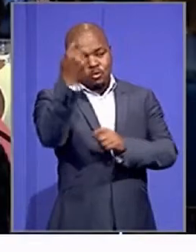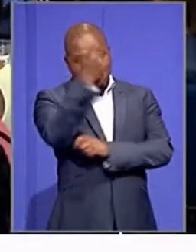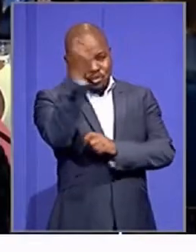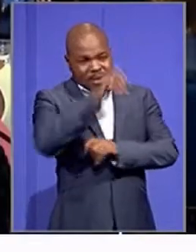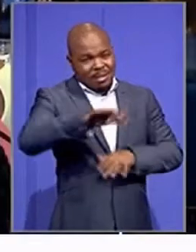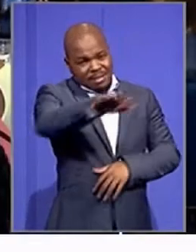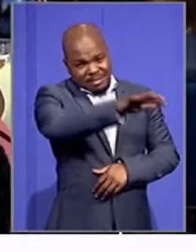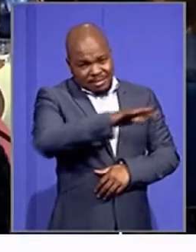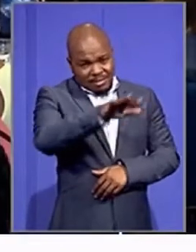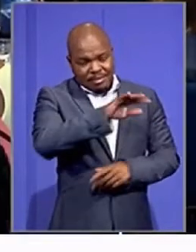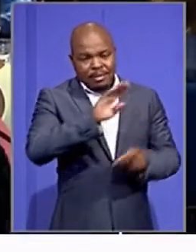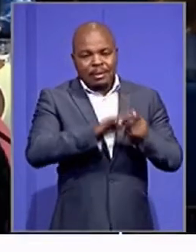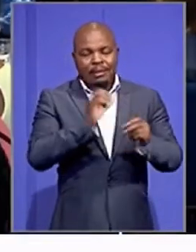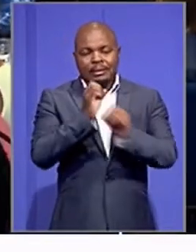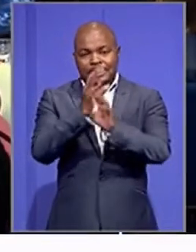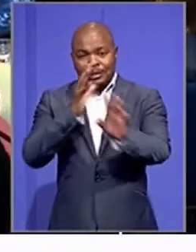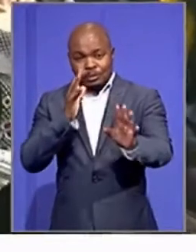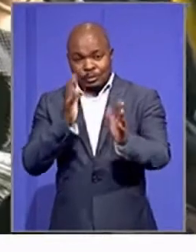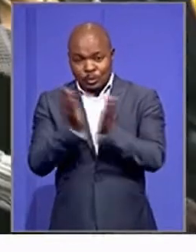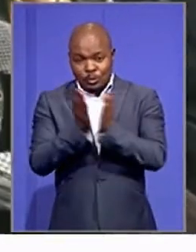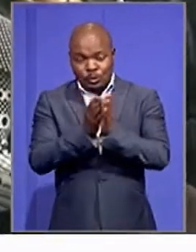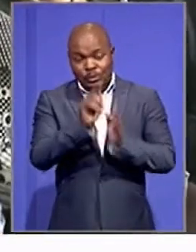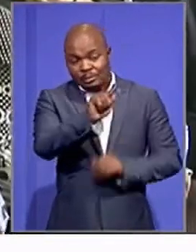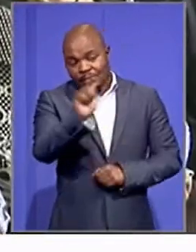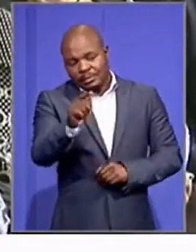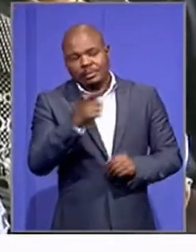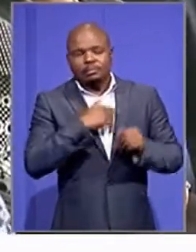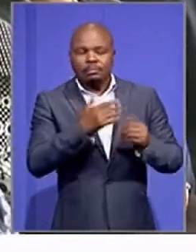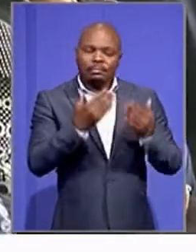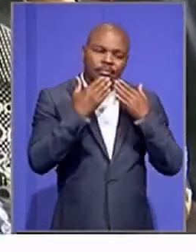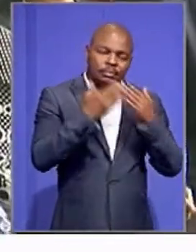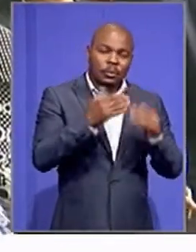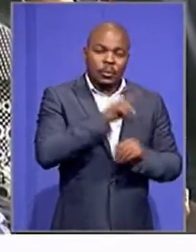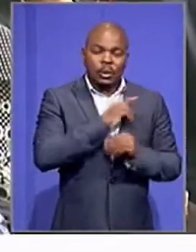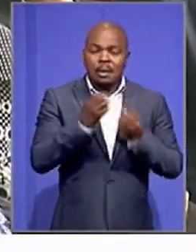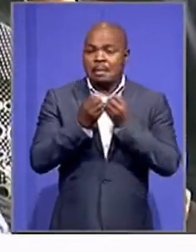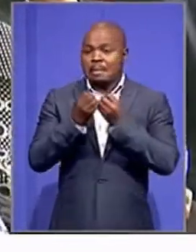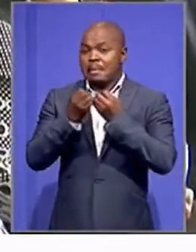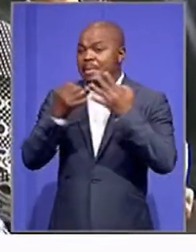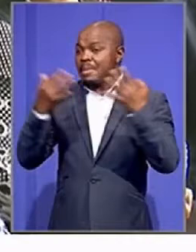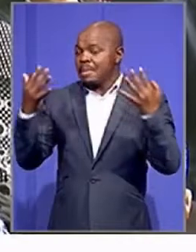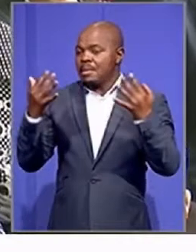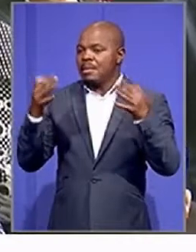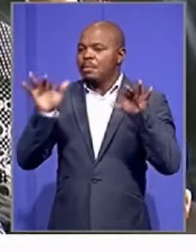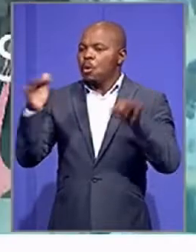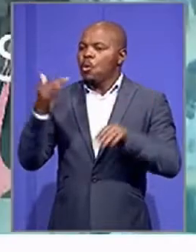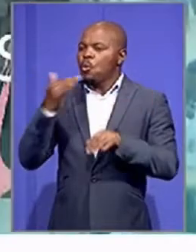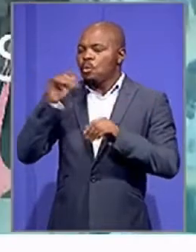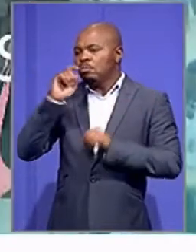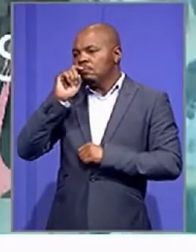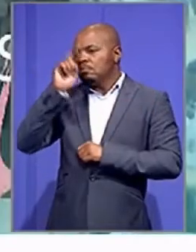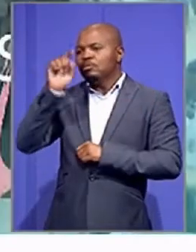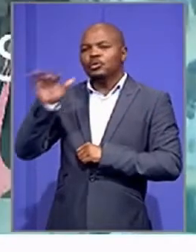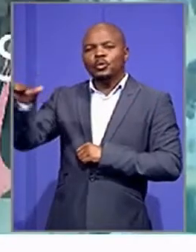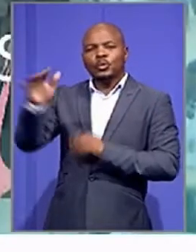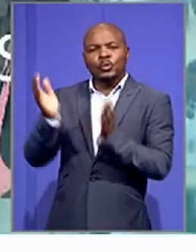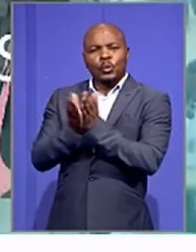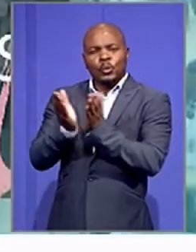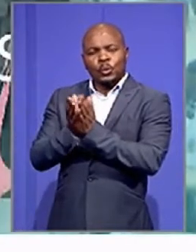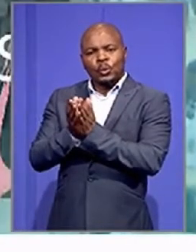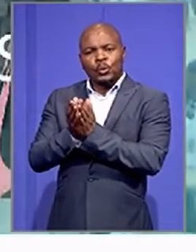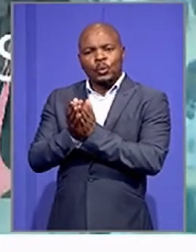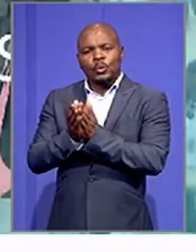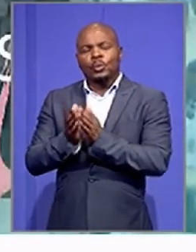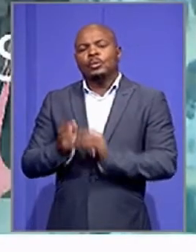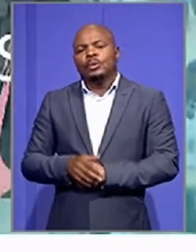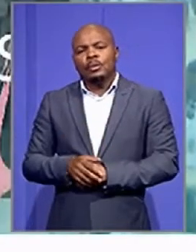who are teaching in the township schools. You remember many of those who are from the affluent schools in the suburbs, the ex-Model C